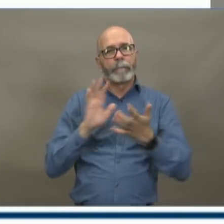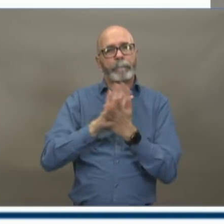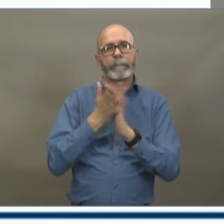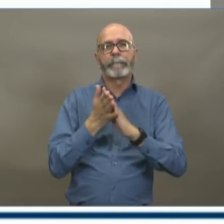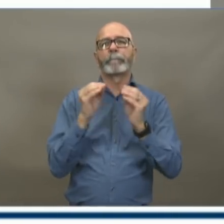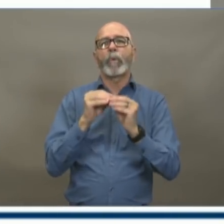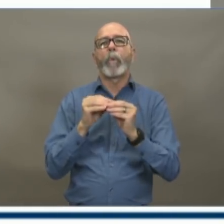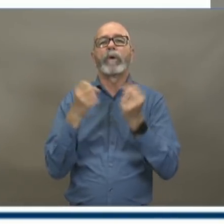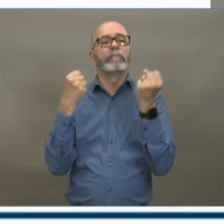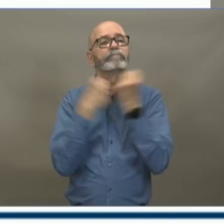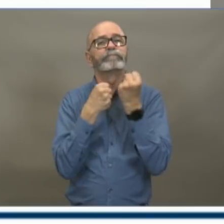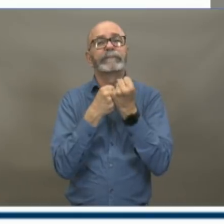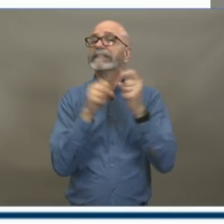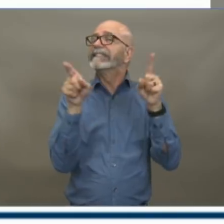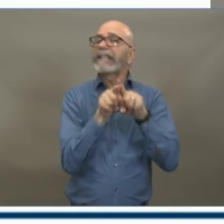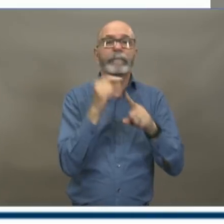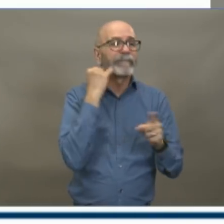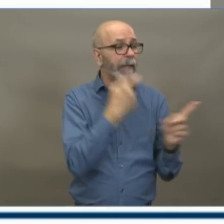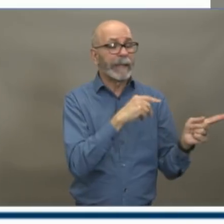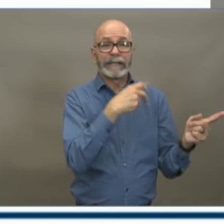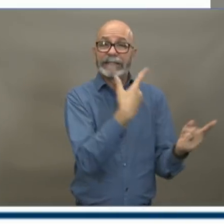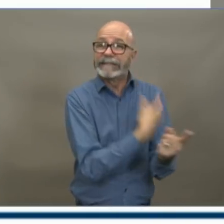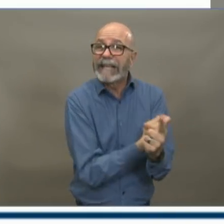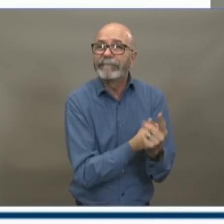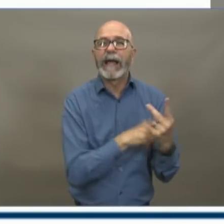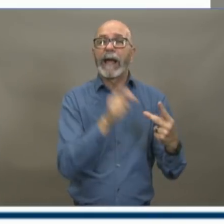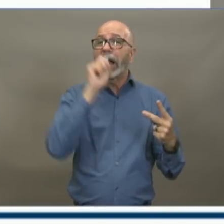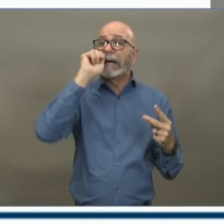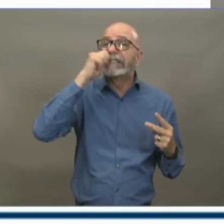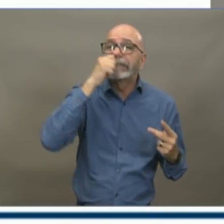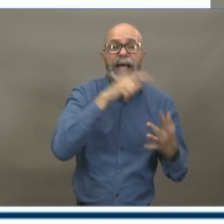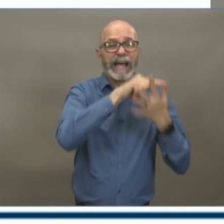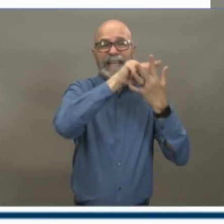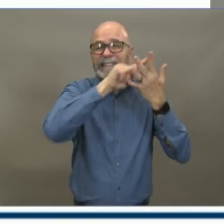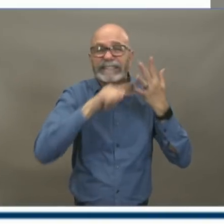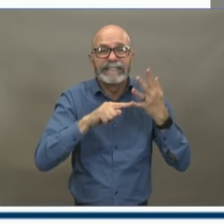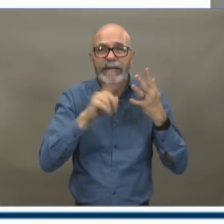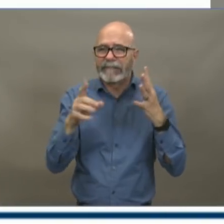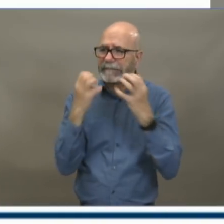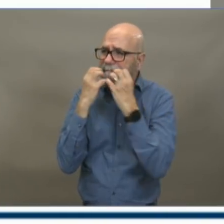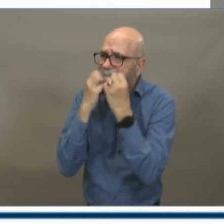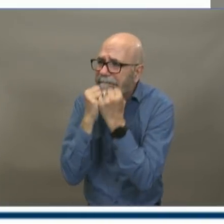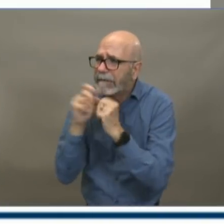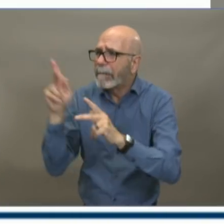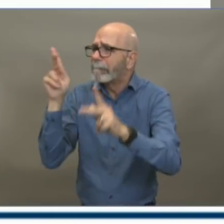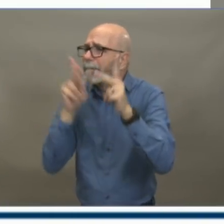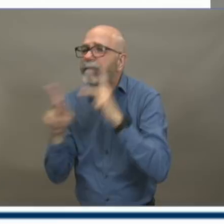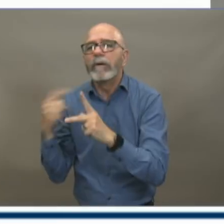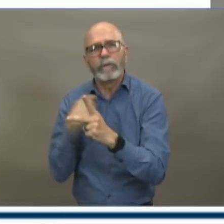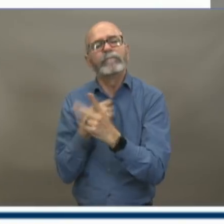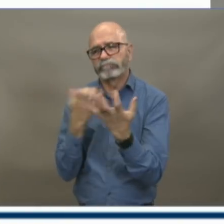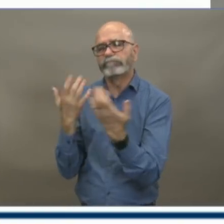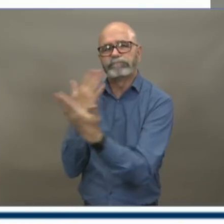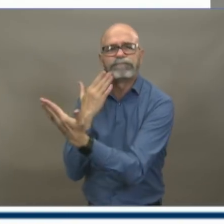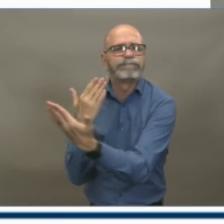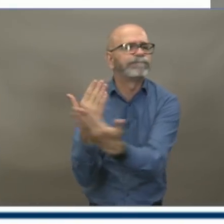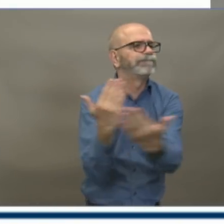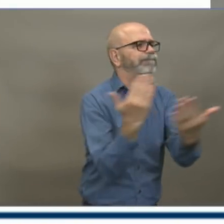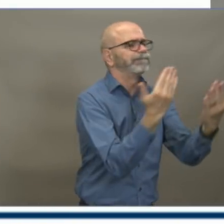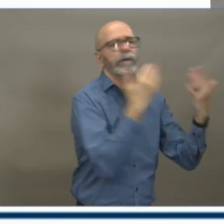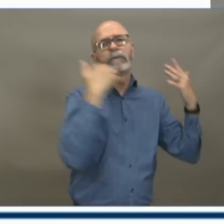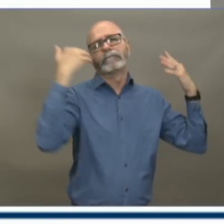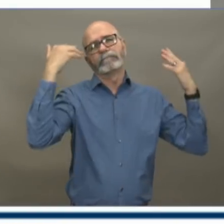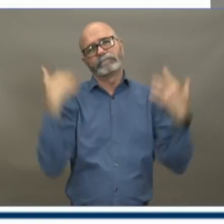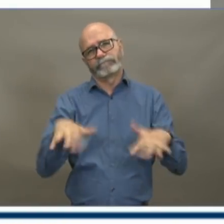is why we are seeing the numbers we are seeing right now. And for this, I want to extend my deepest gratitude to all Nova Scotians. You